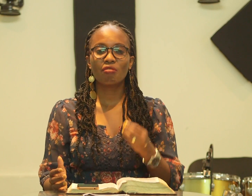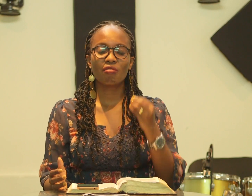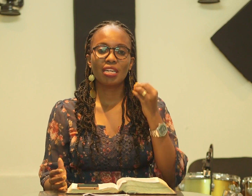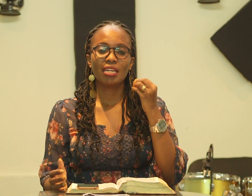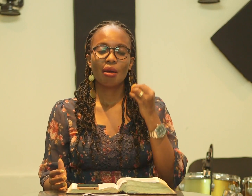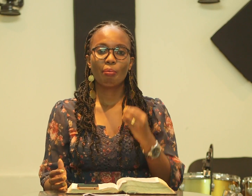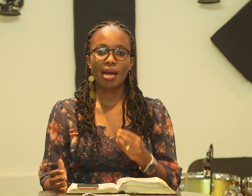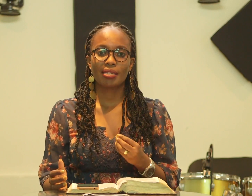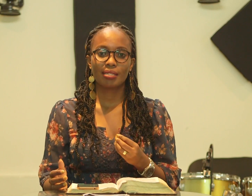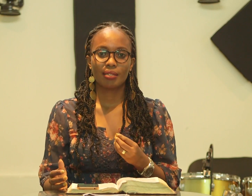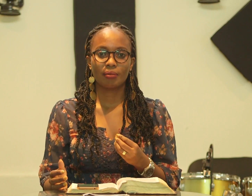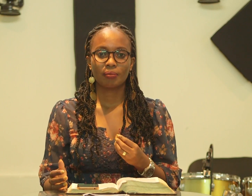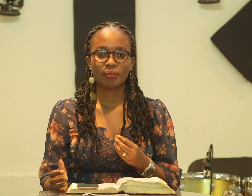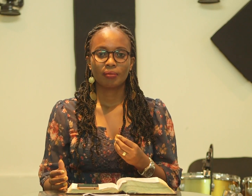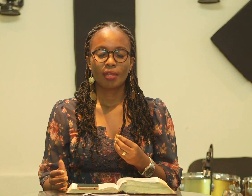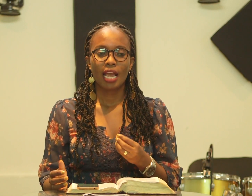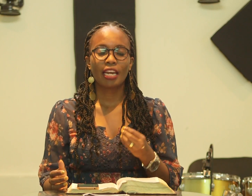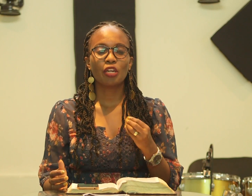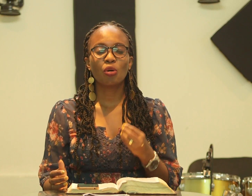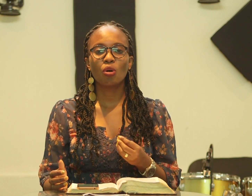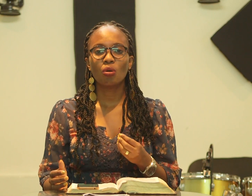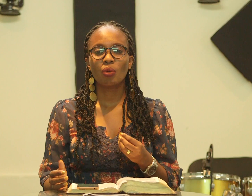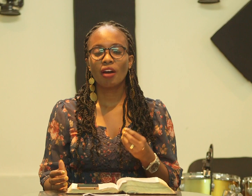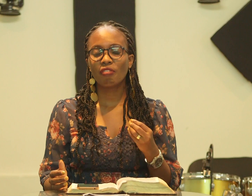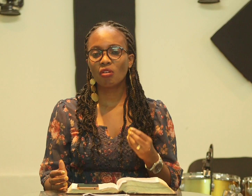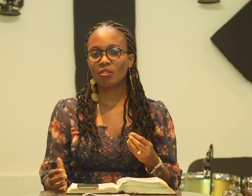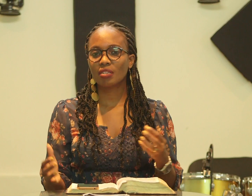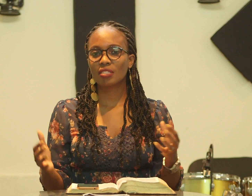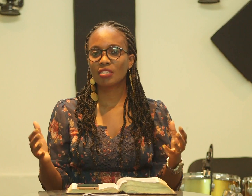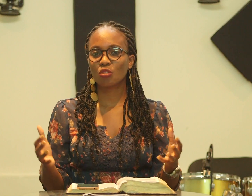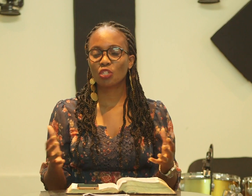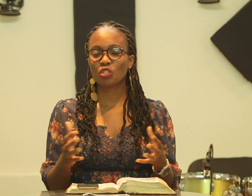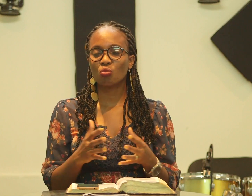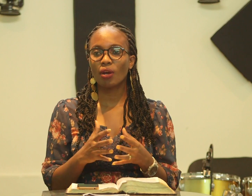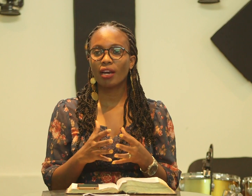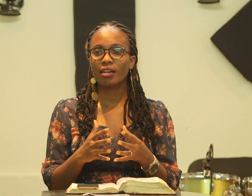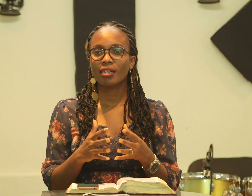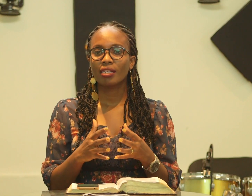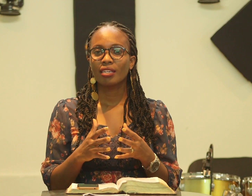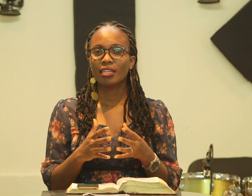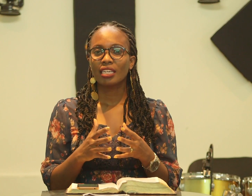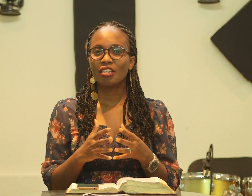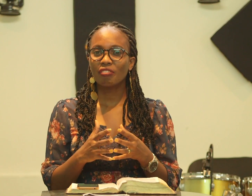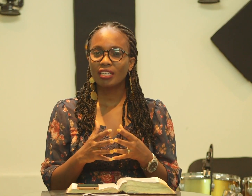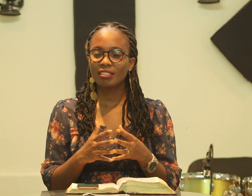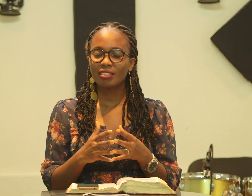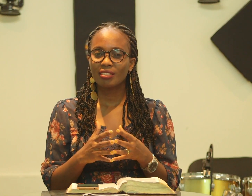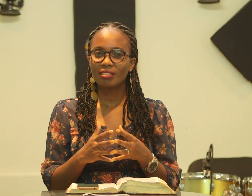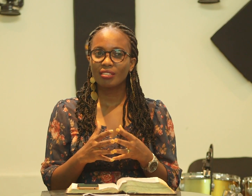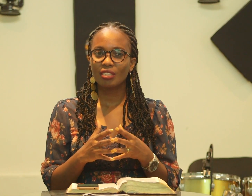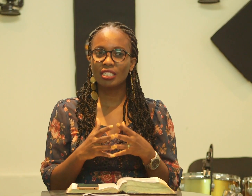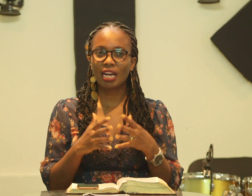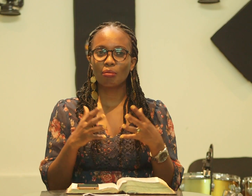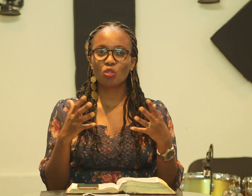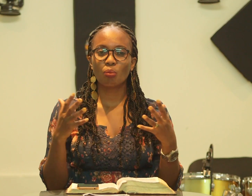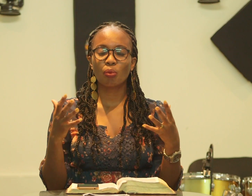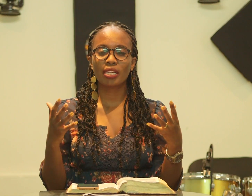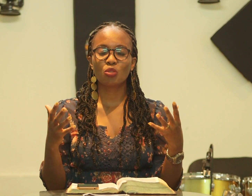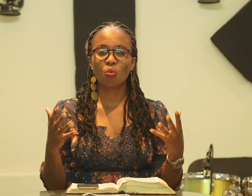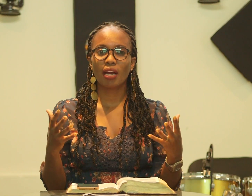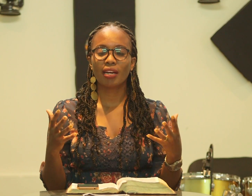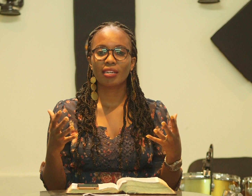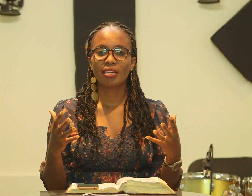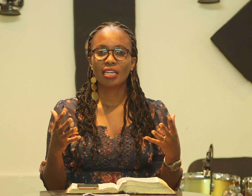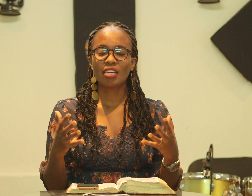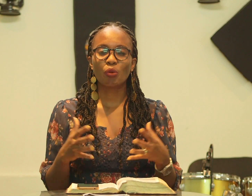for every person. And I know we have found ourselves in situations where even it comes to a